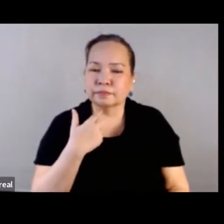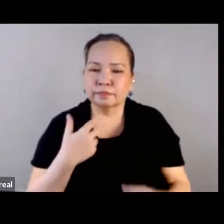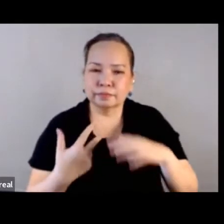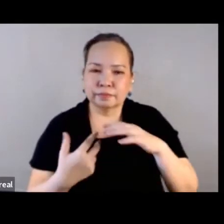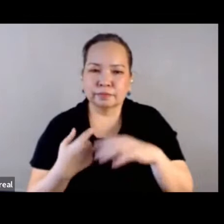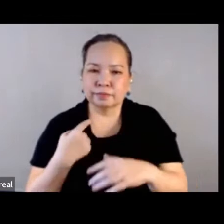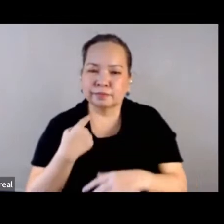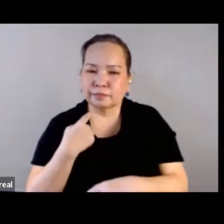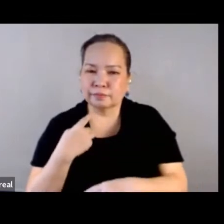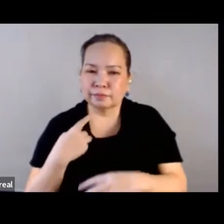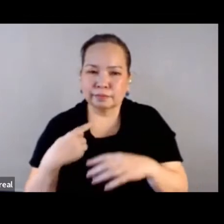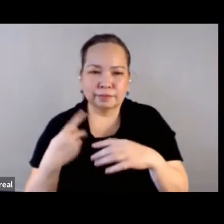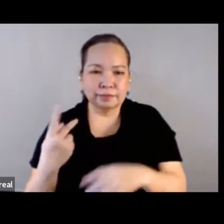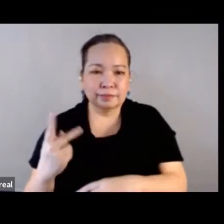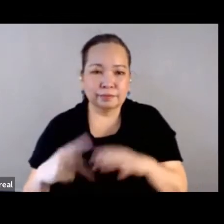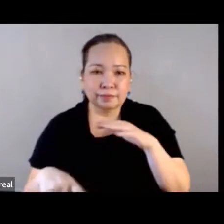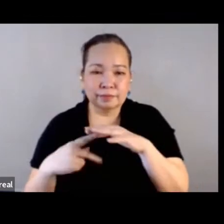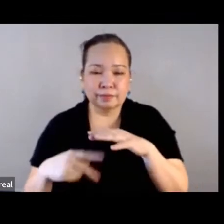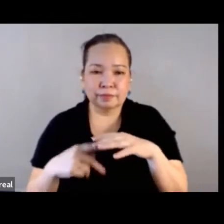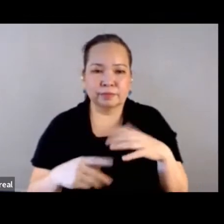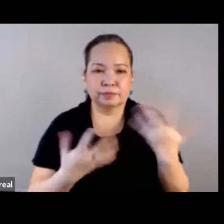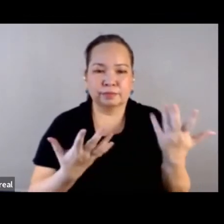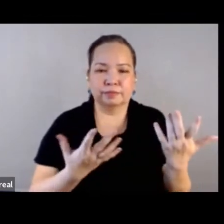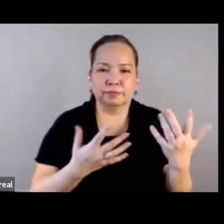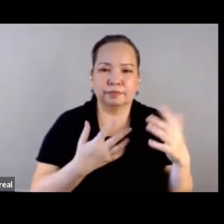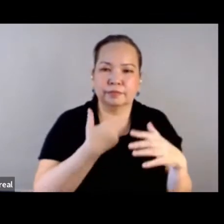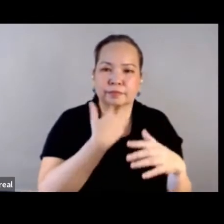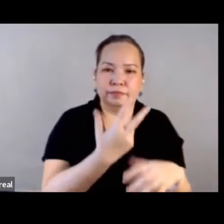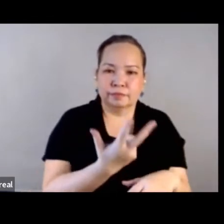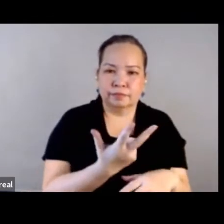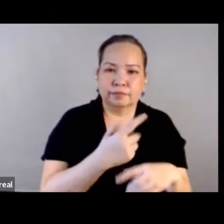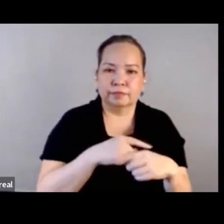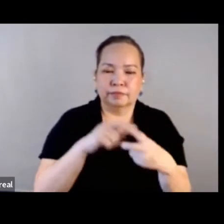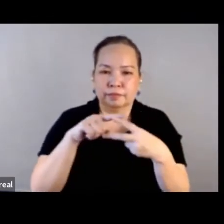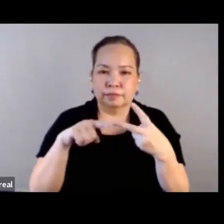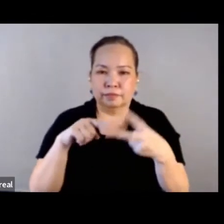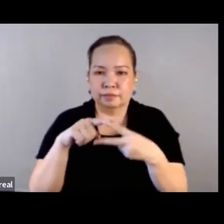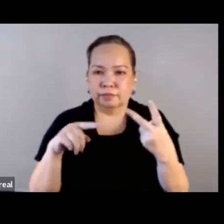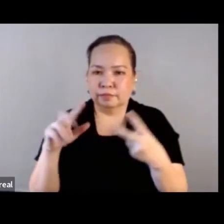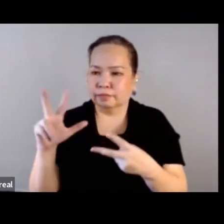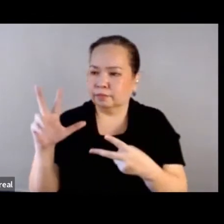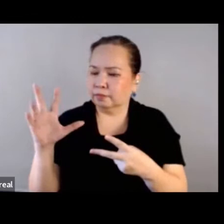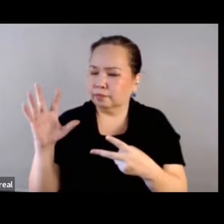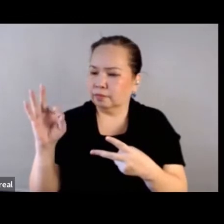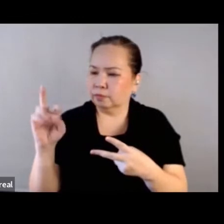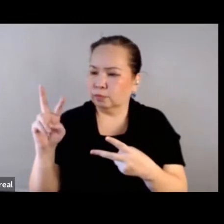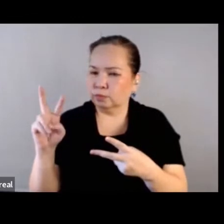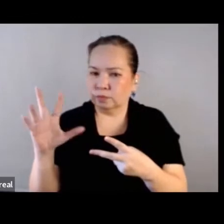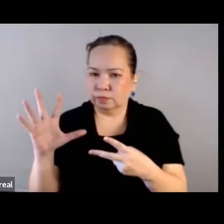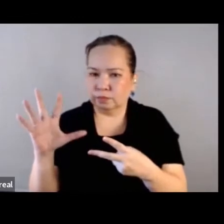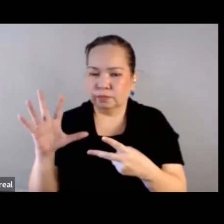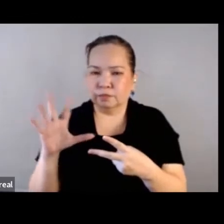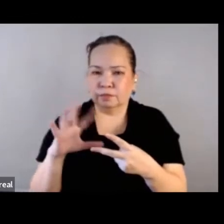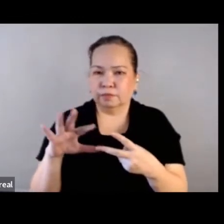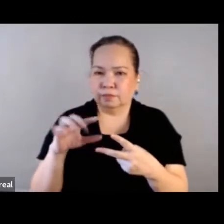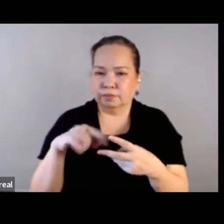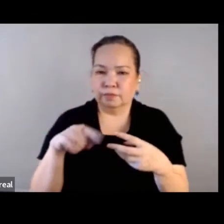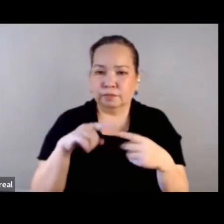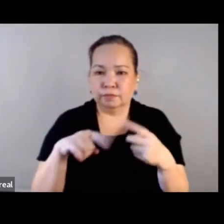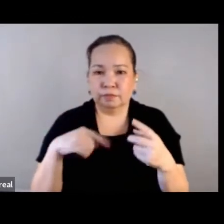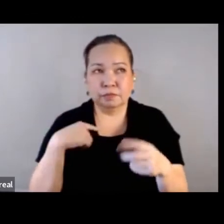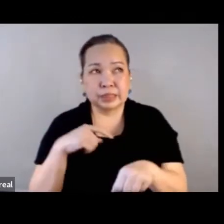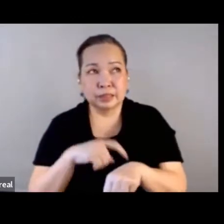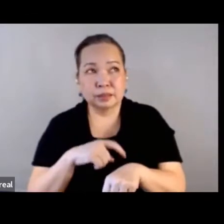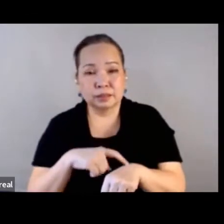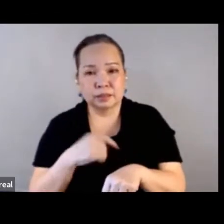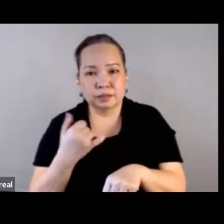number 2188 by myself and House Bill number 3925 by the Honorable Chairman Mark Go. In the interest of time,